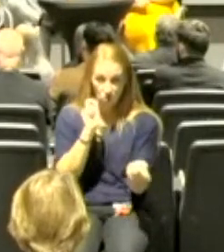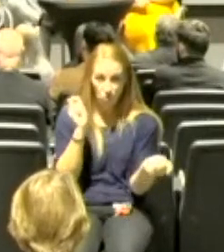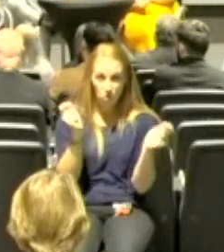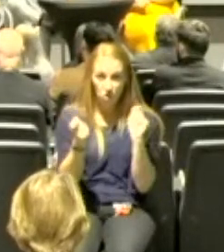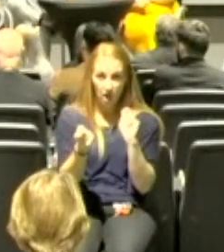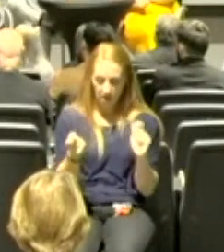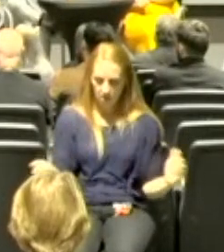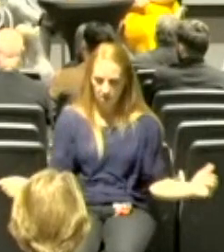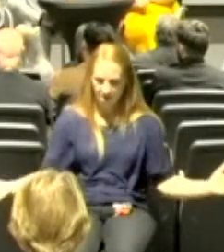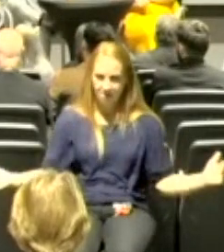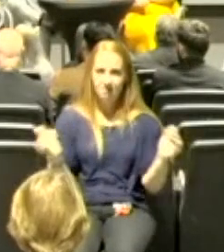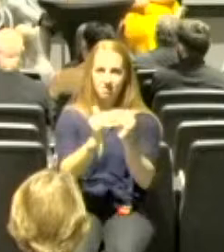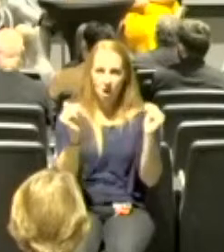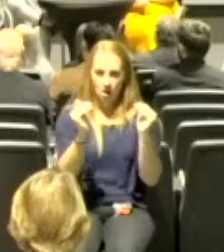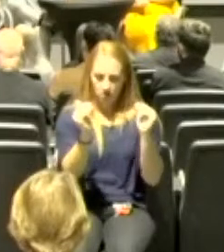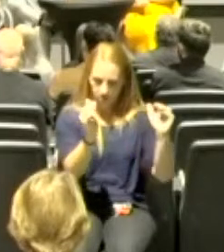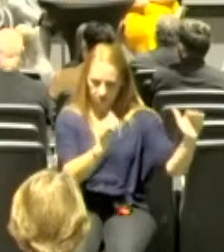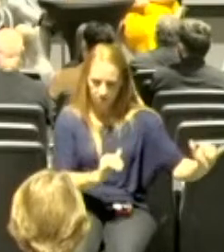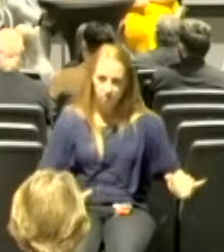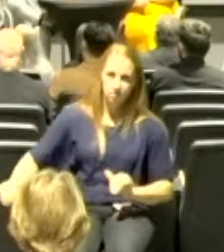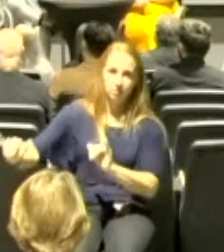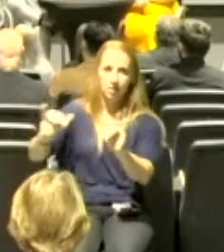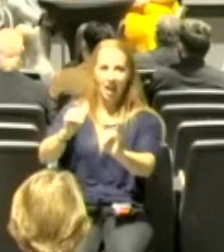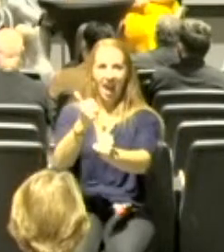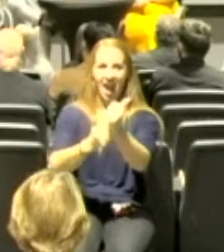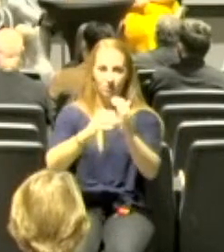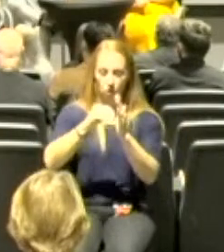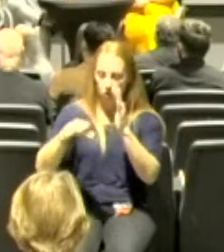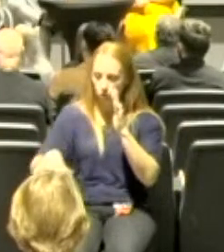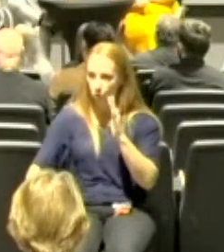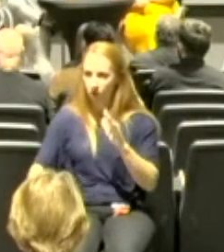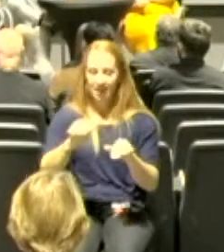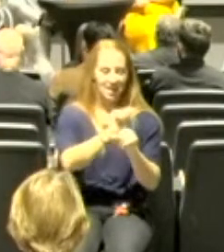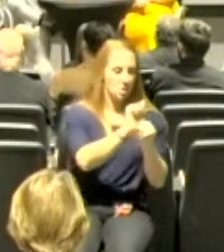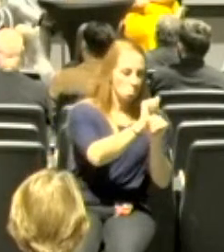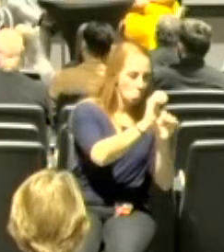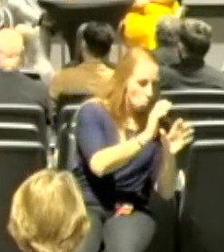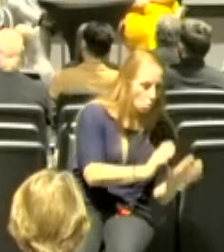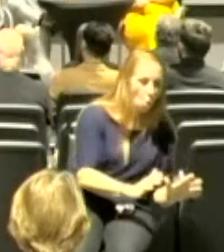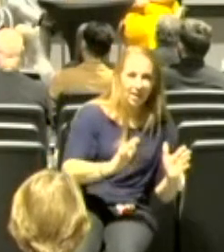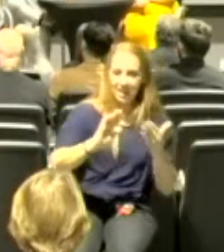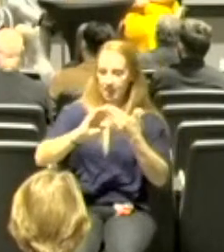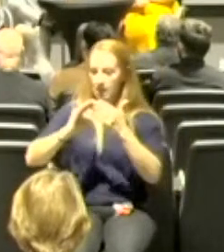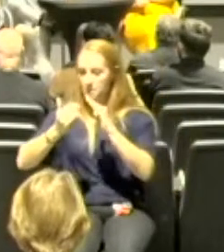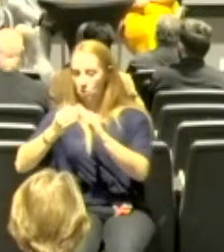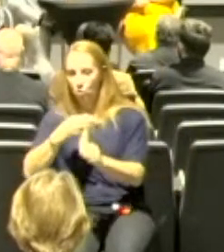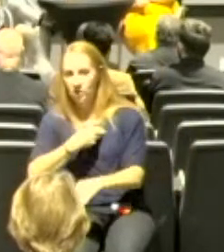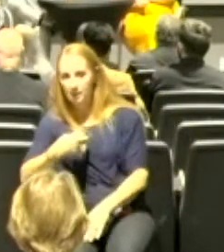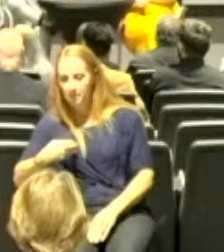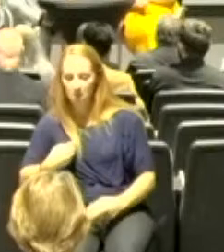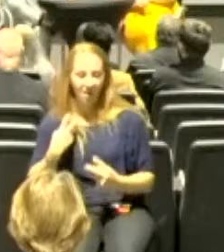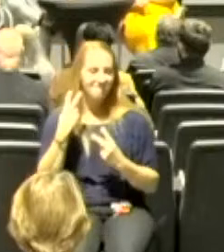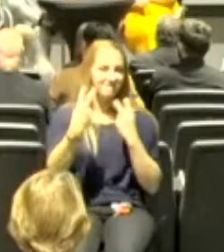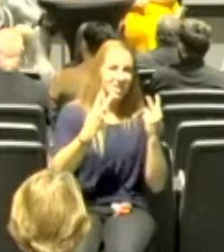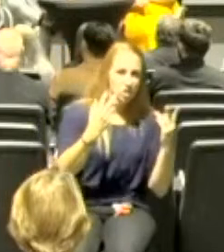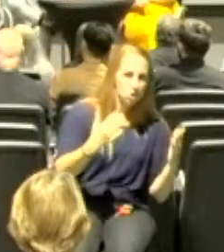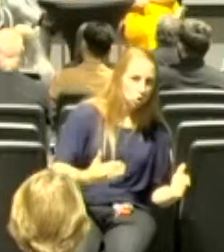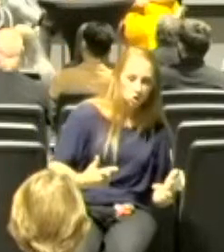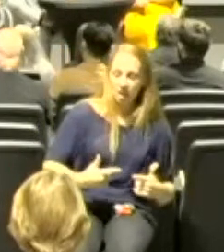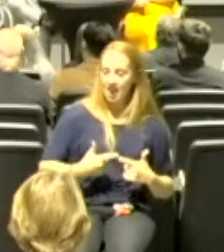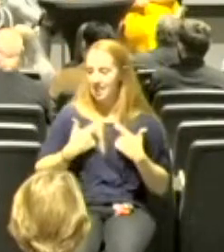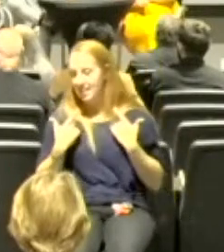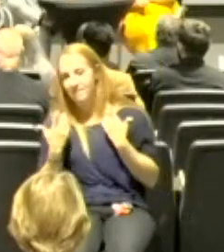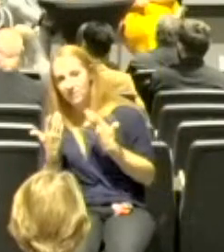just organization, where every student, employee, community member who visits this campus, lives here, works here,